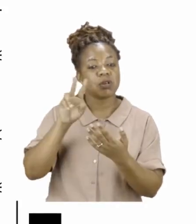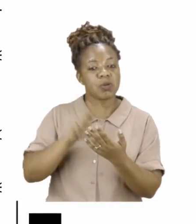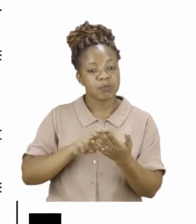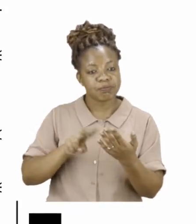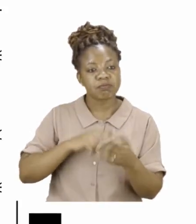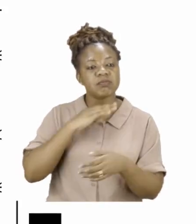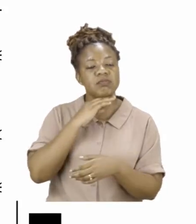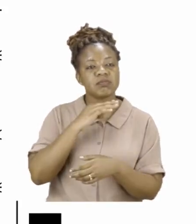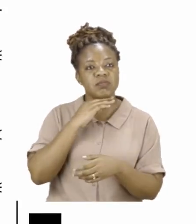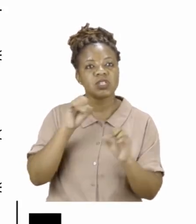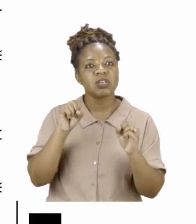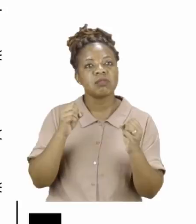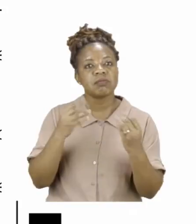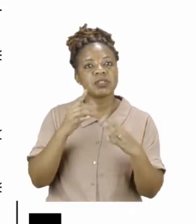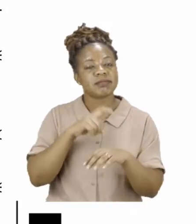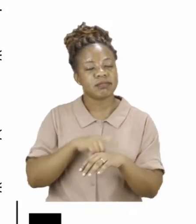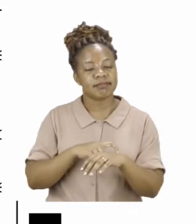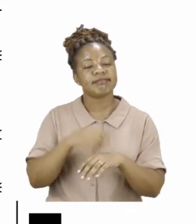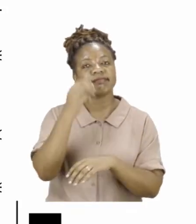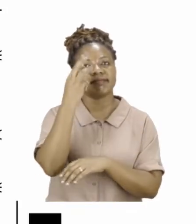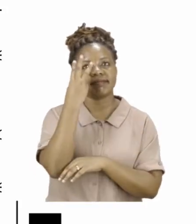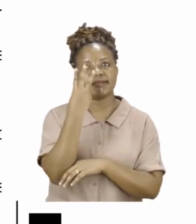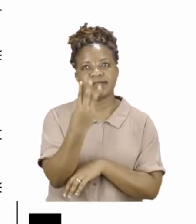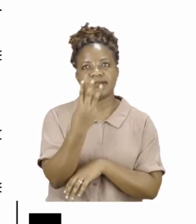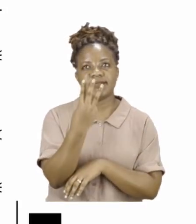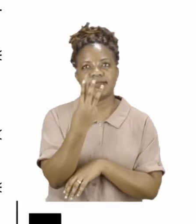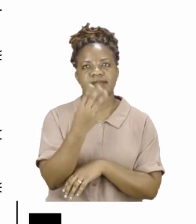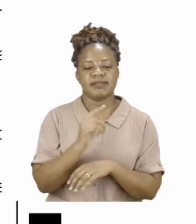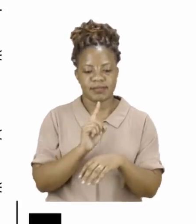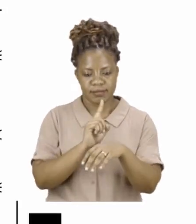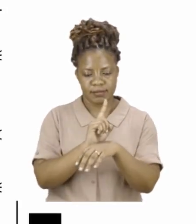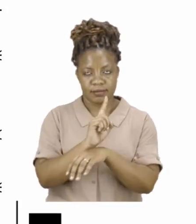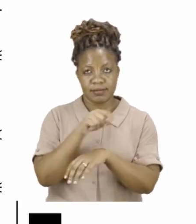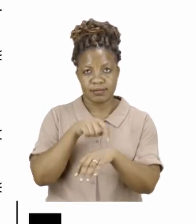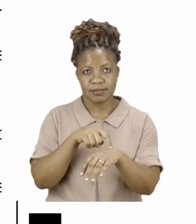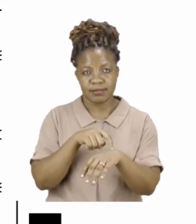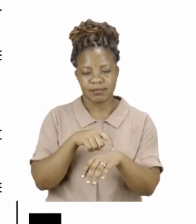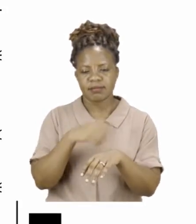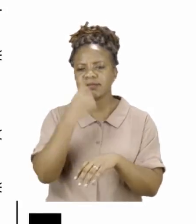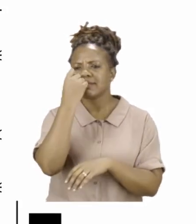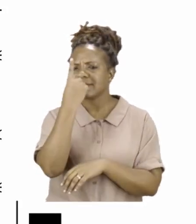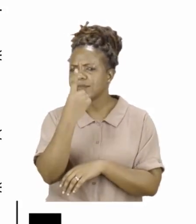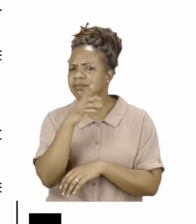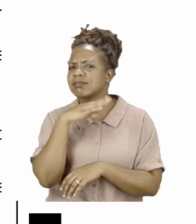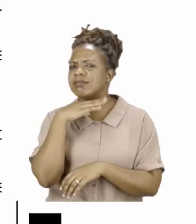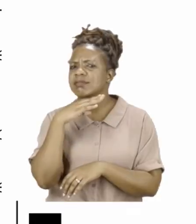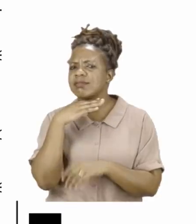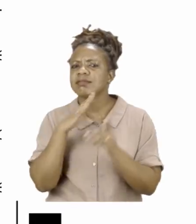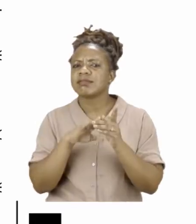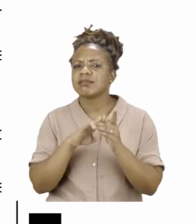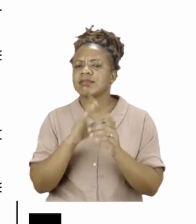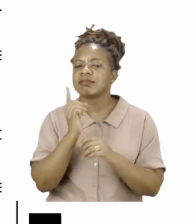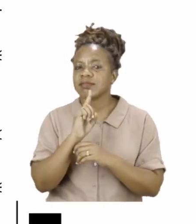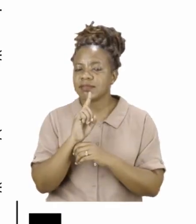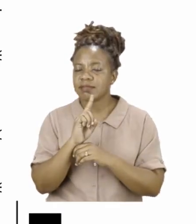story 3 times. The first time is to make sure that we understand what the story is all about.